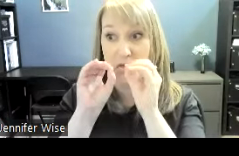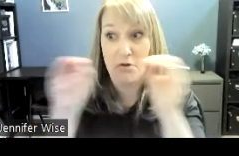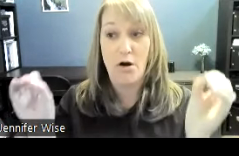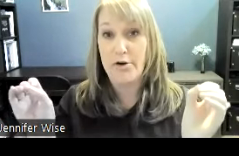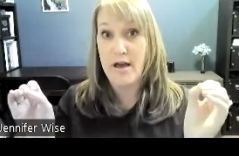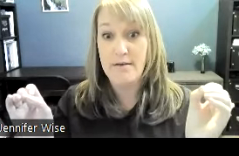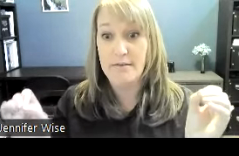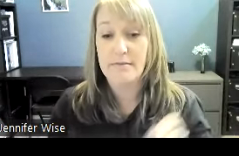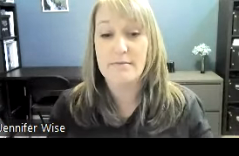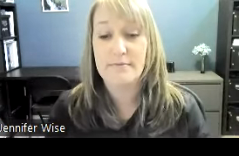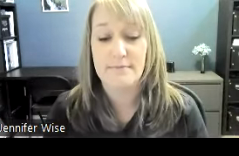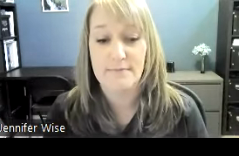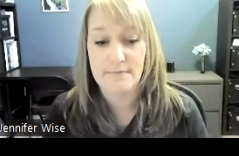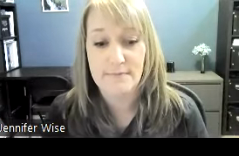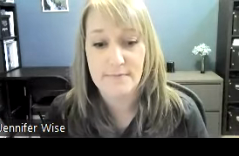There are none.